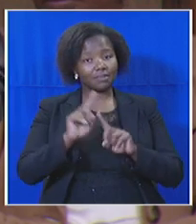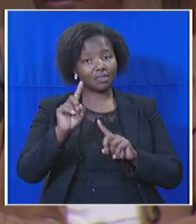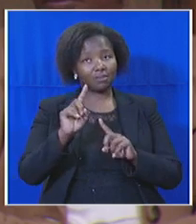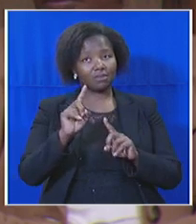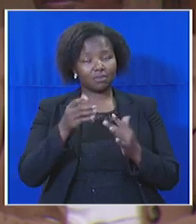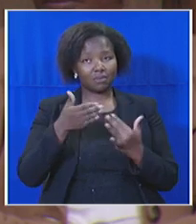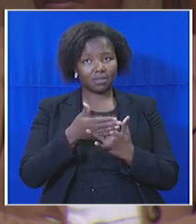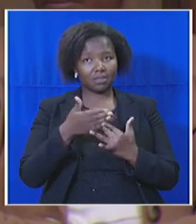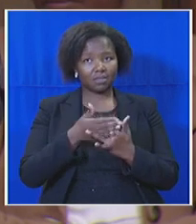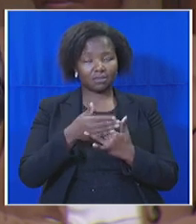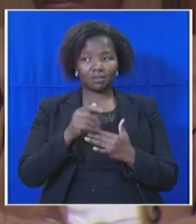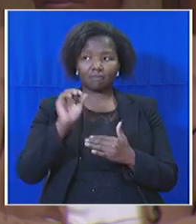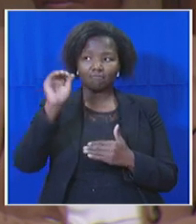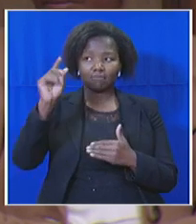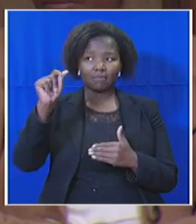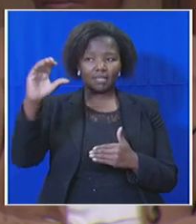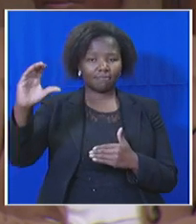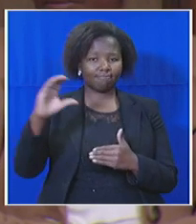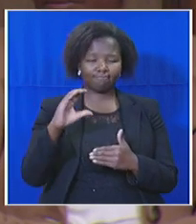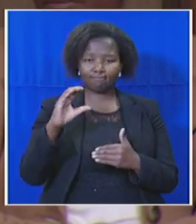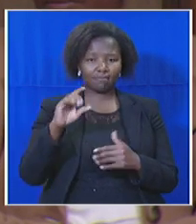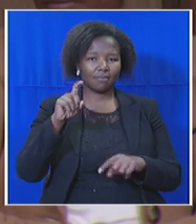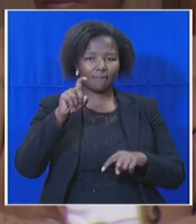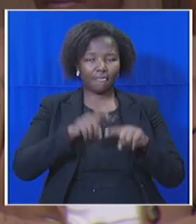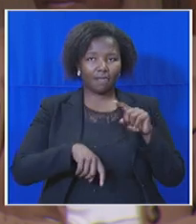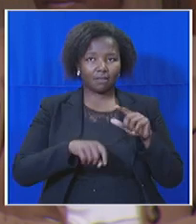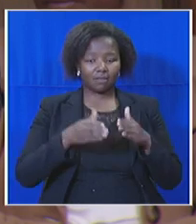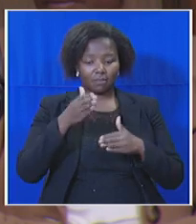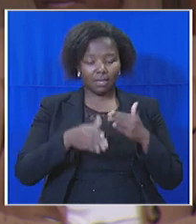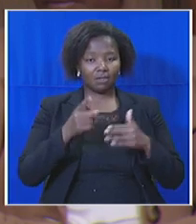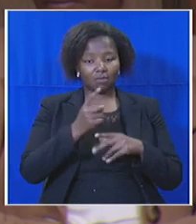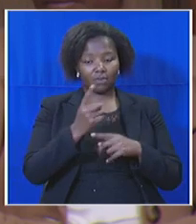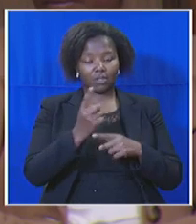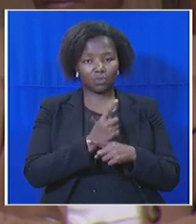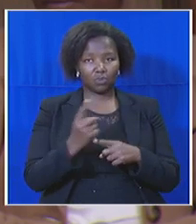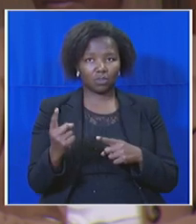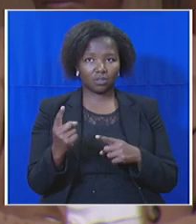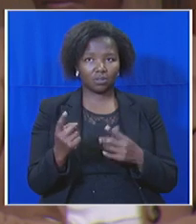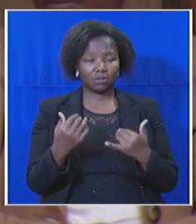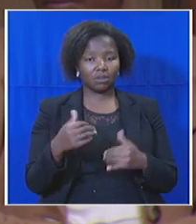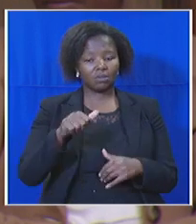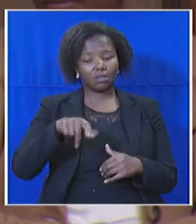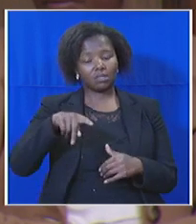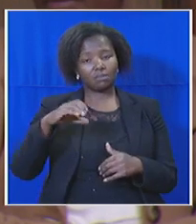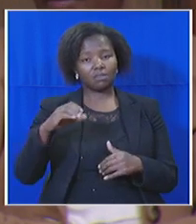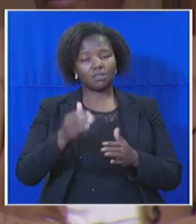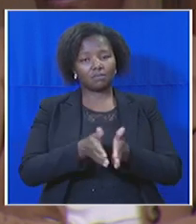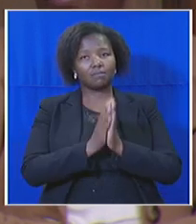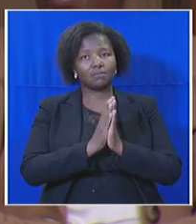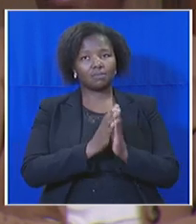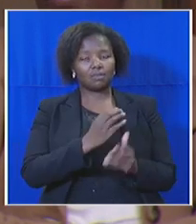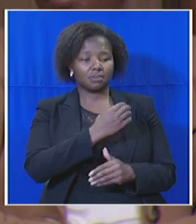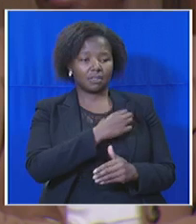to negatively review their financial commitments by the end of next week. As the APC, we appeal to the Minister of